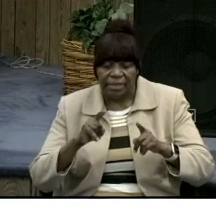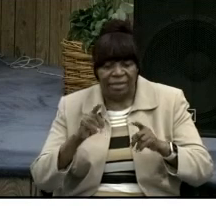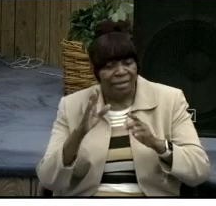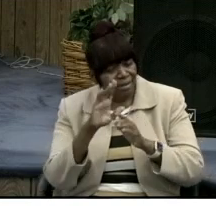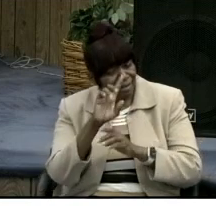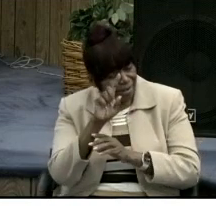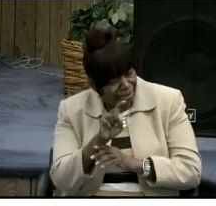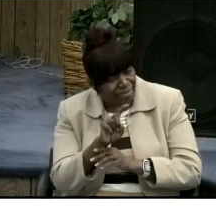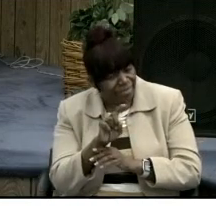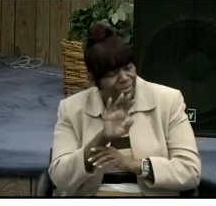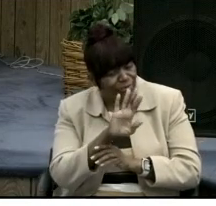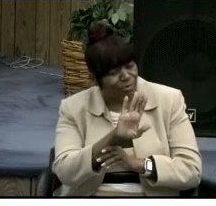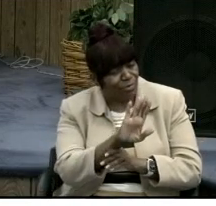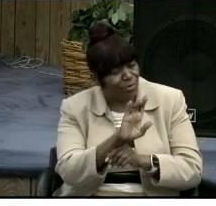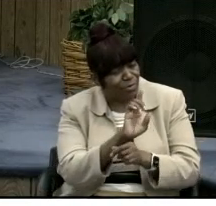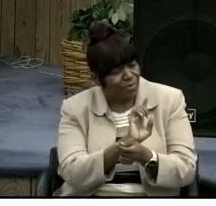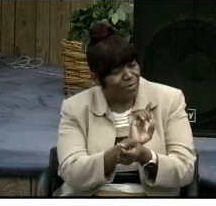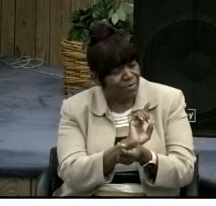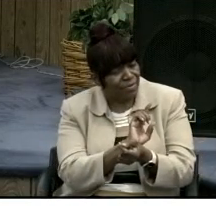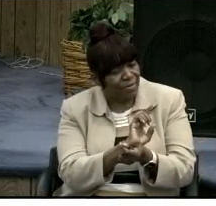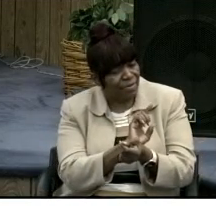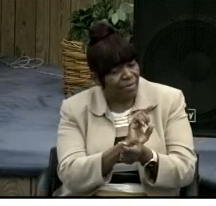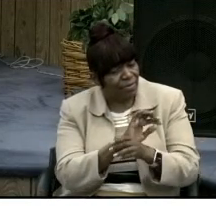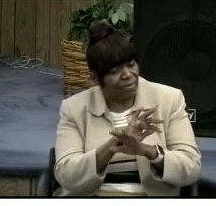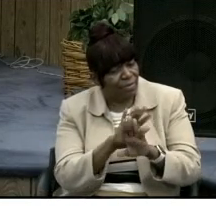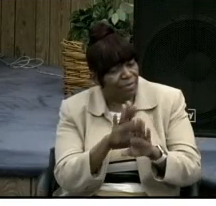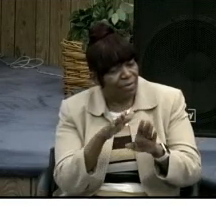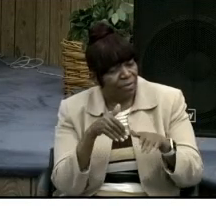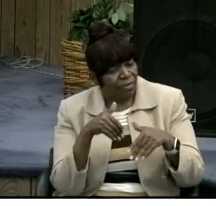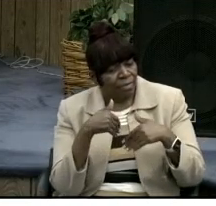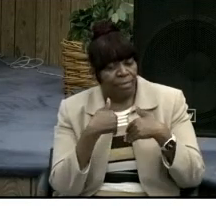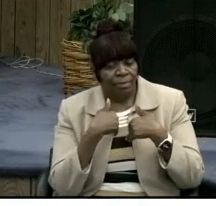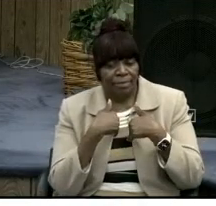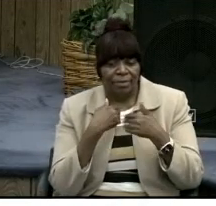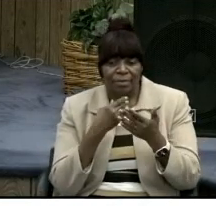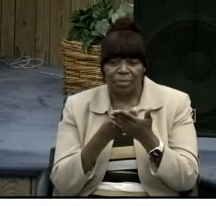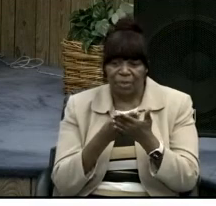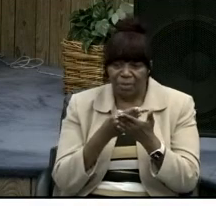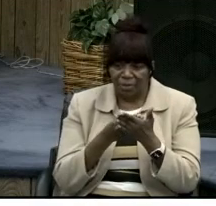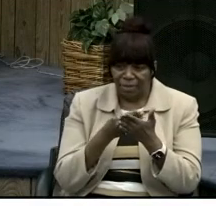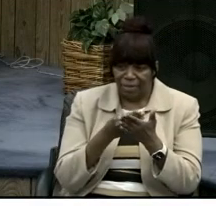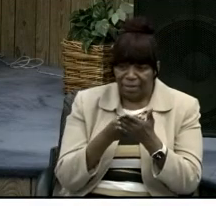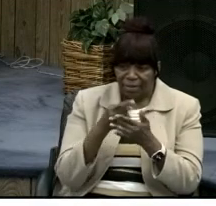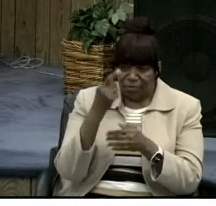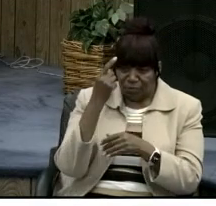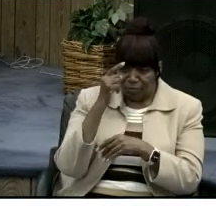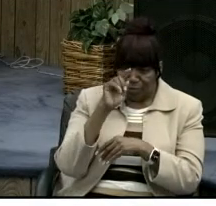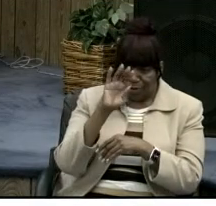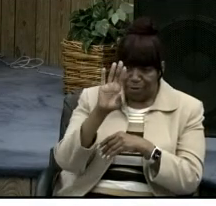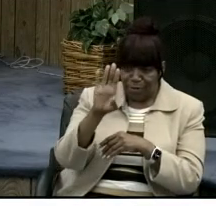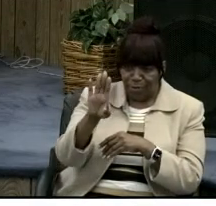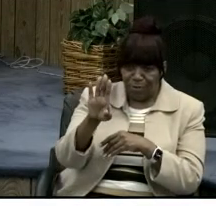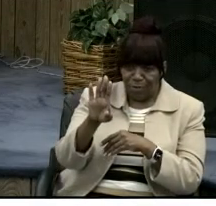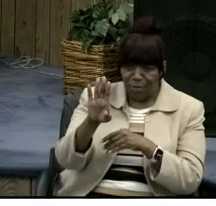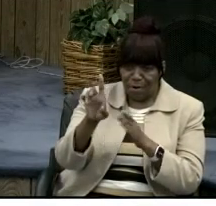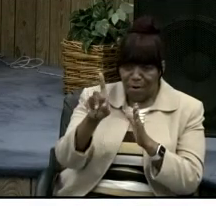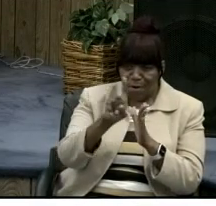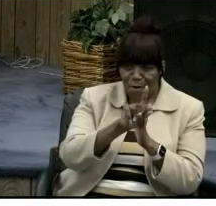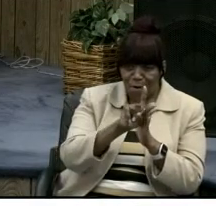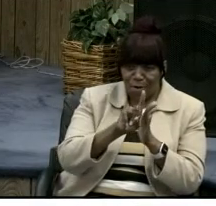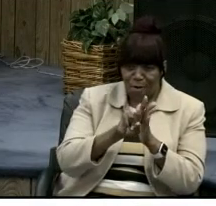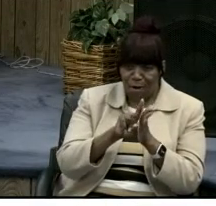not sure, because we don't have the money for your lawsuit. So I'm telling you right